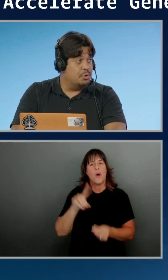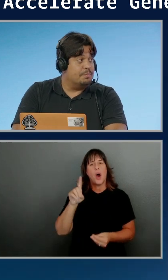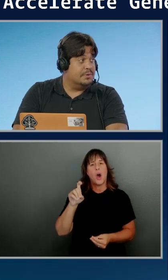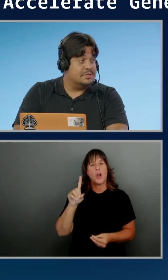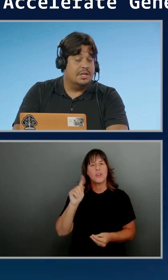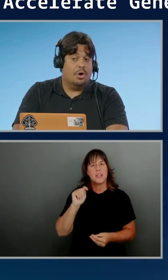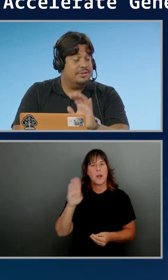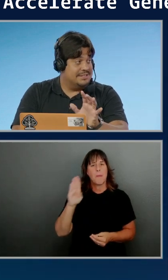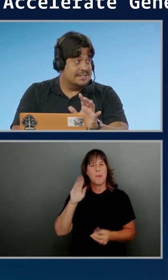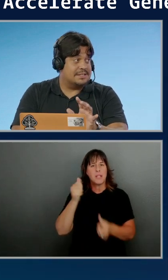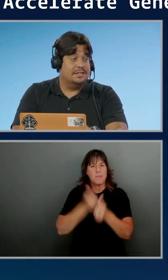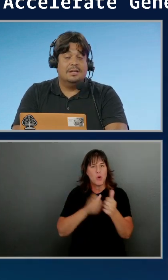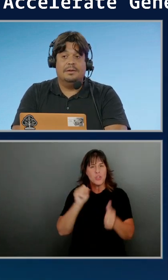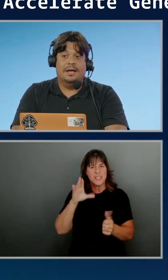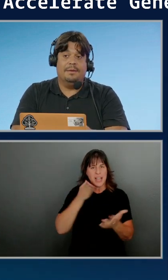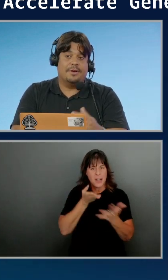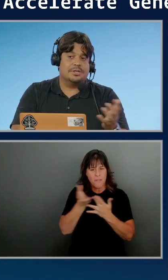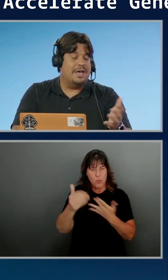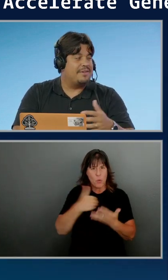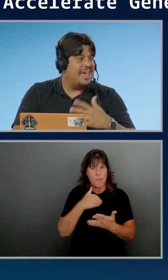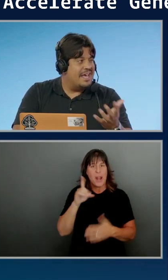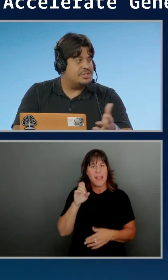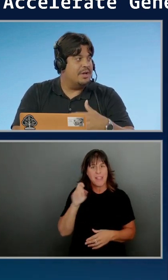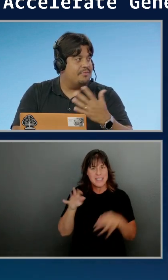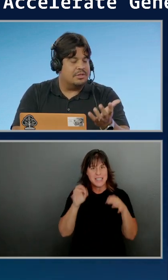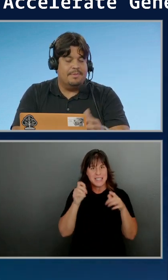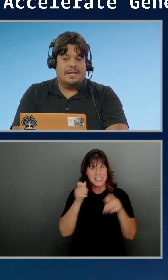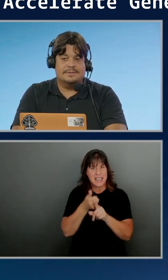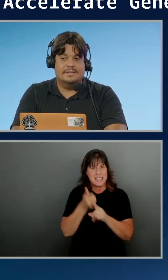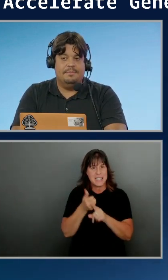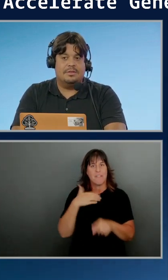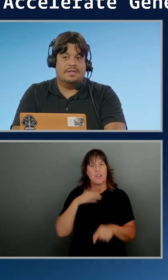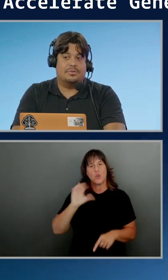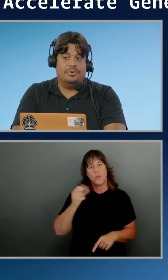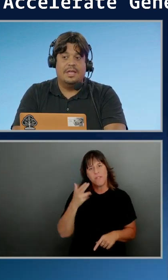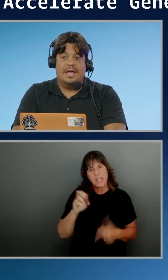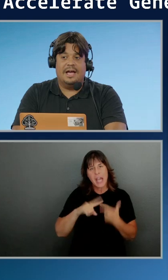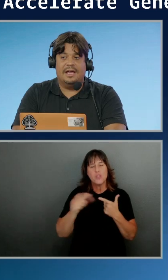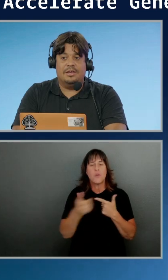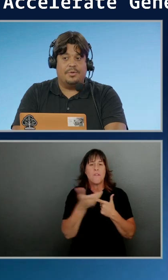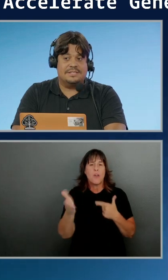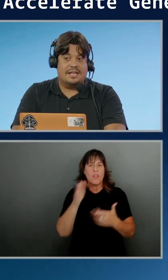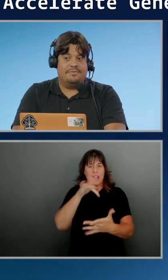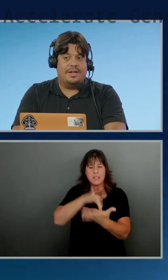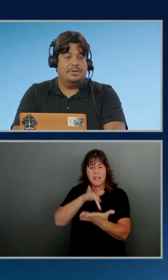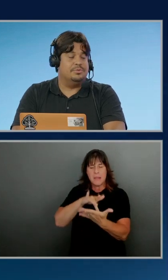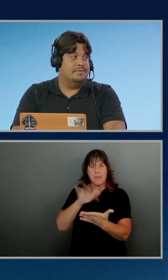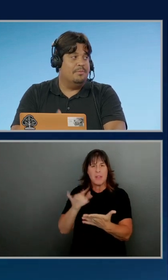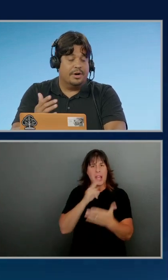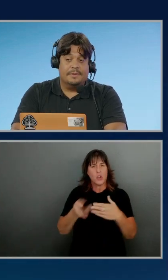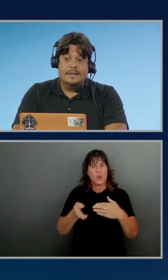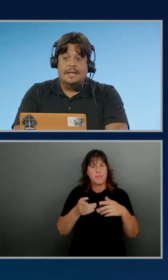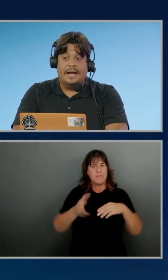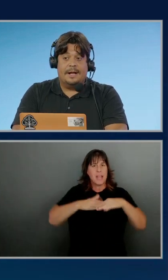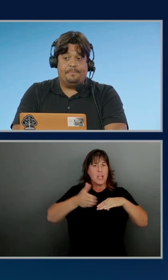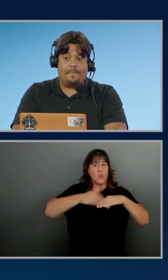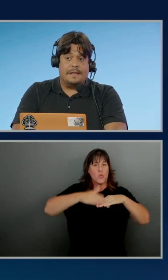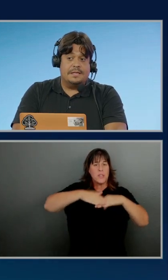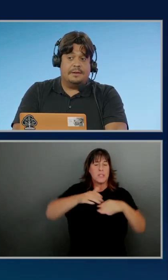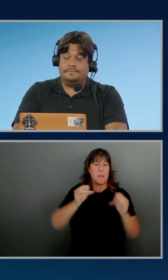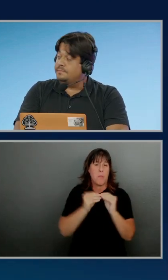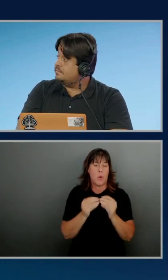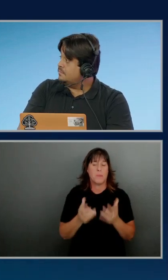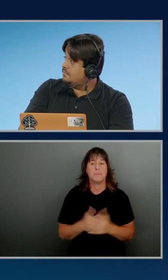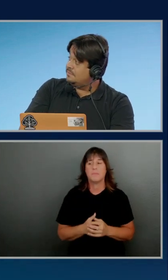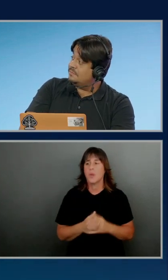of throughput on the disk. Because we have cache, you have other mechanisms in the middle that could increase that value to even more.